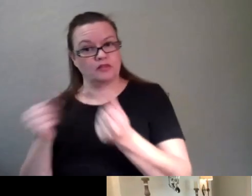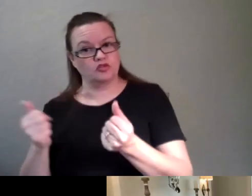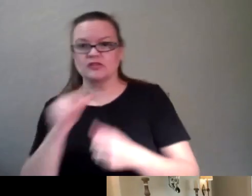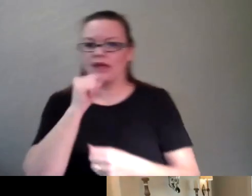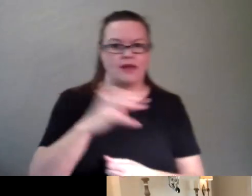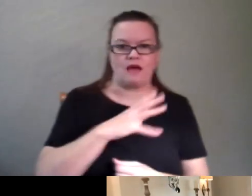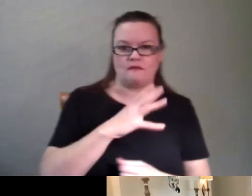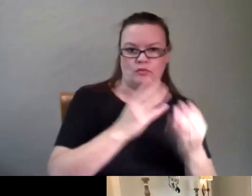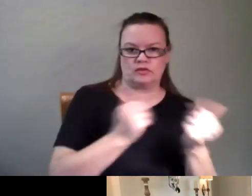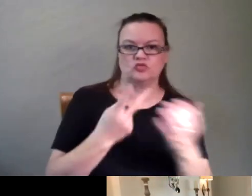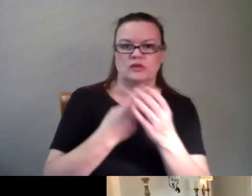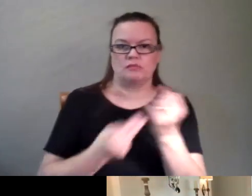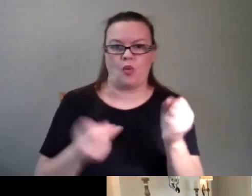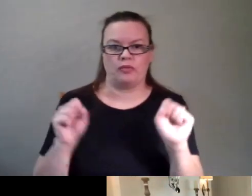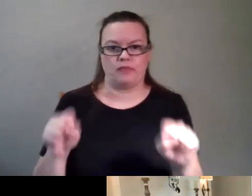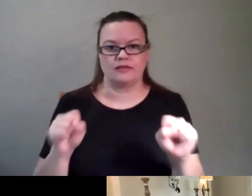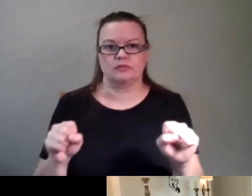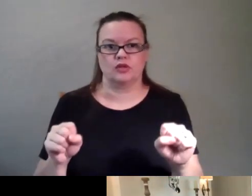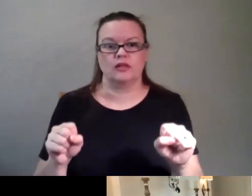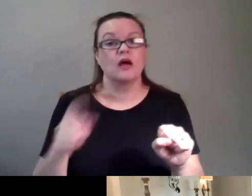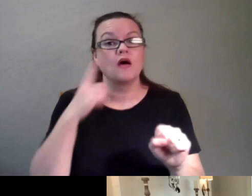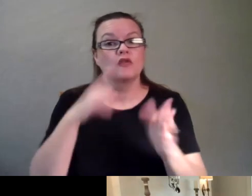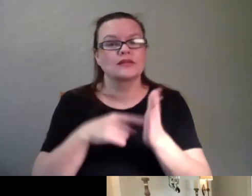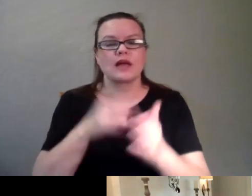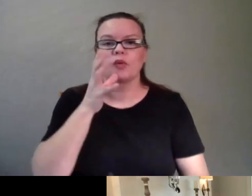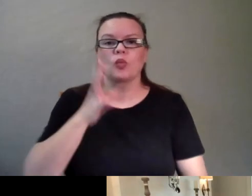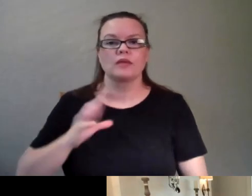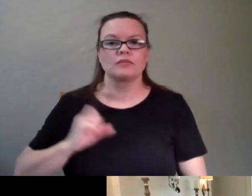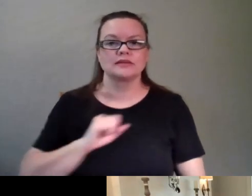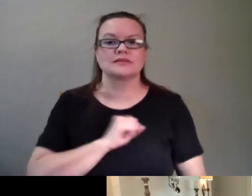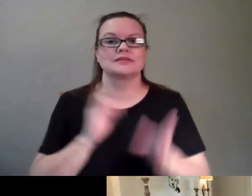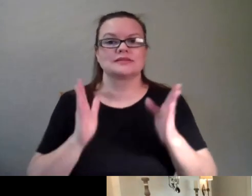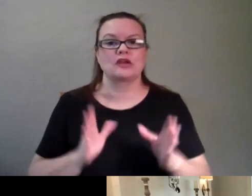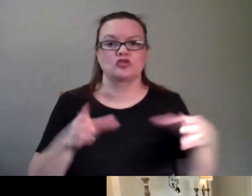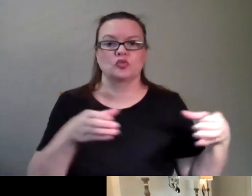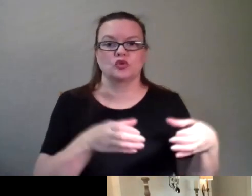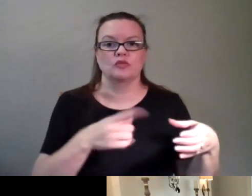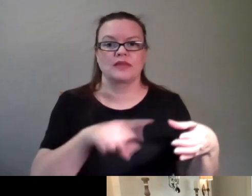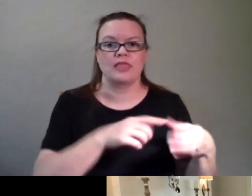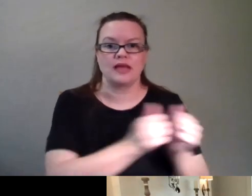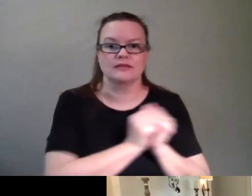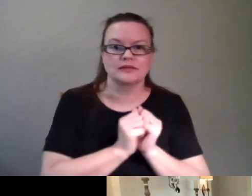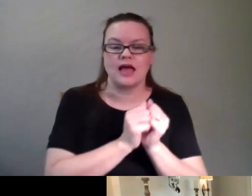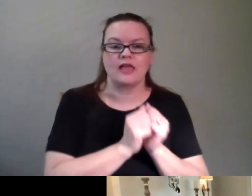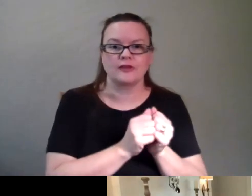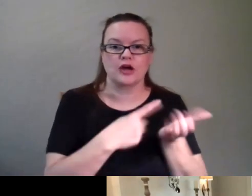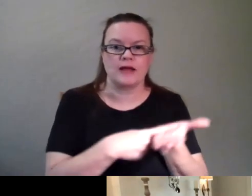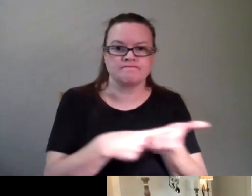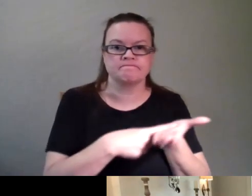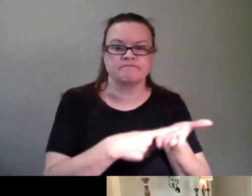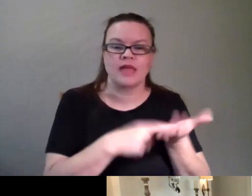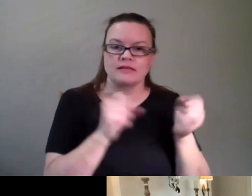know, repeatedly the women senators have gotten together bipartisanly and been able